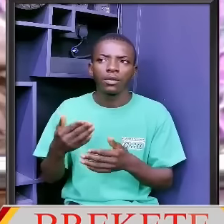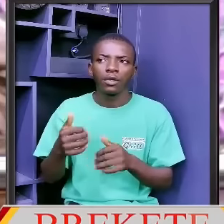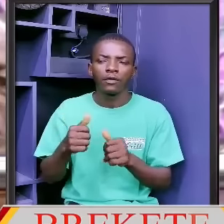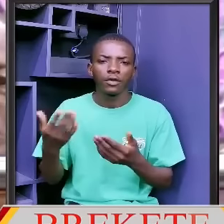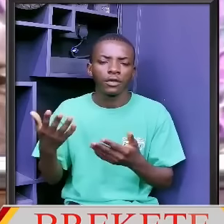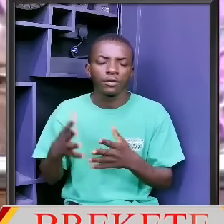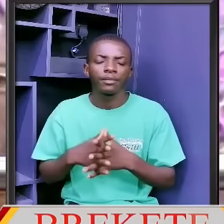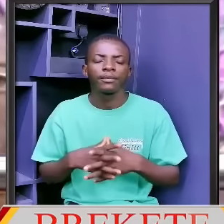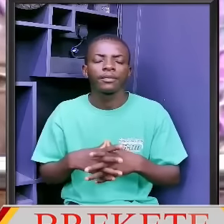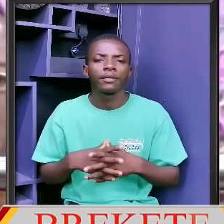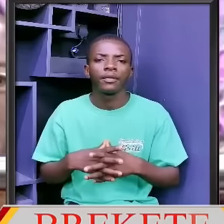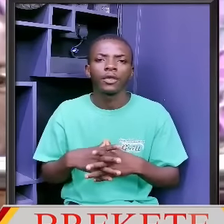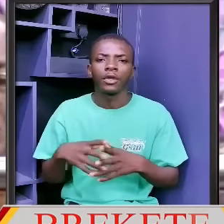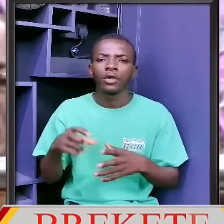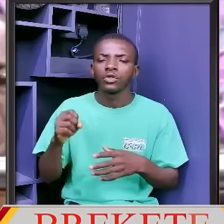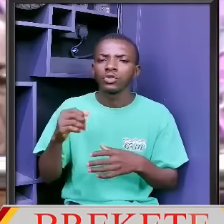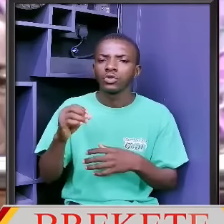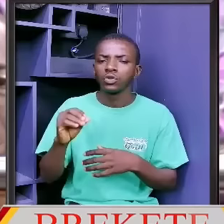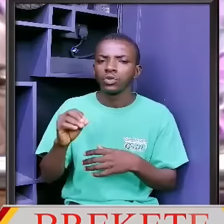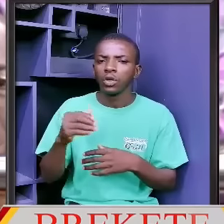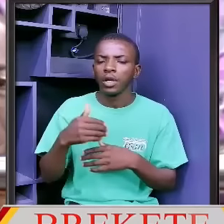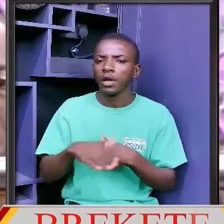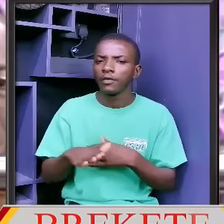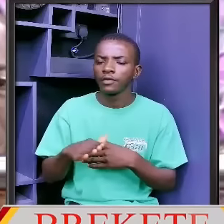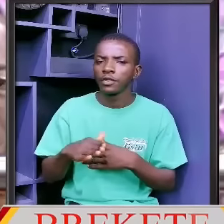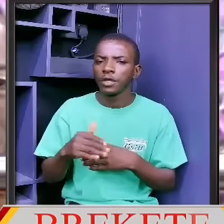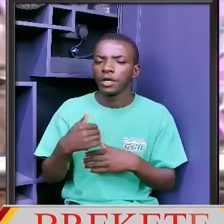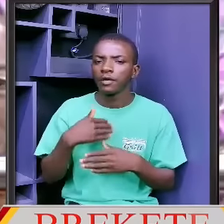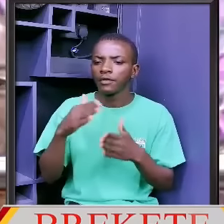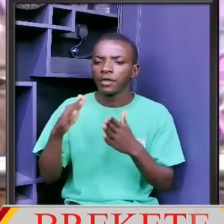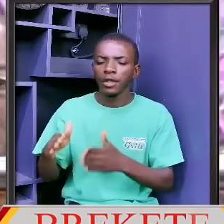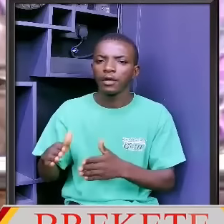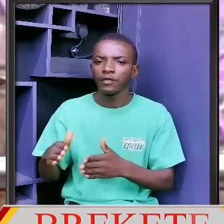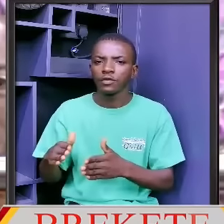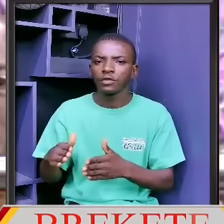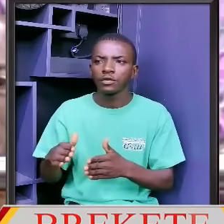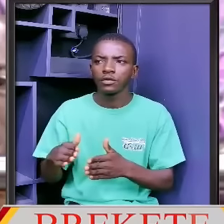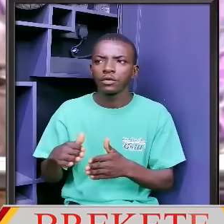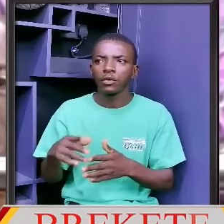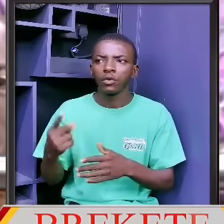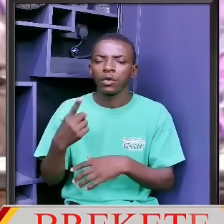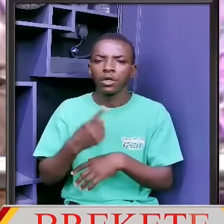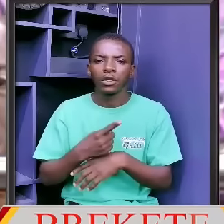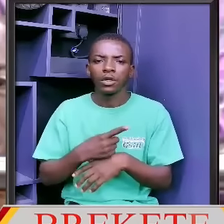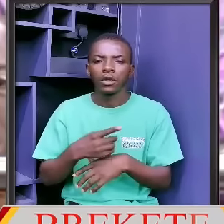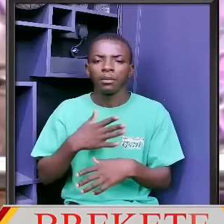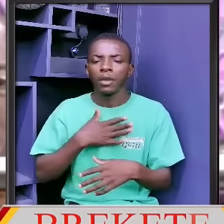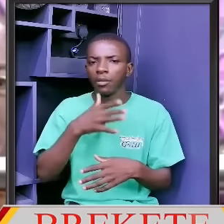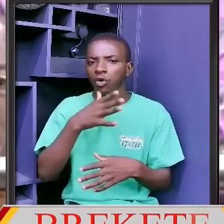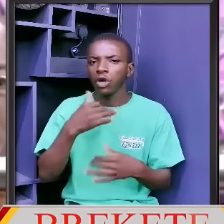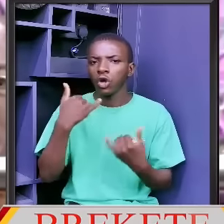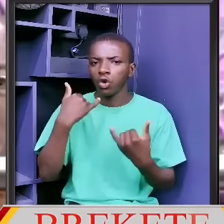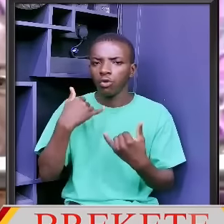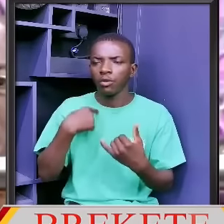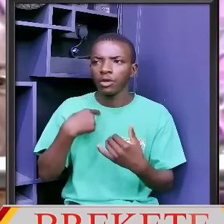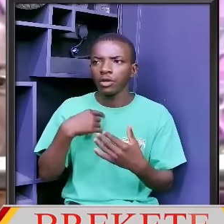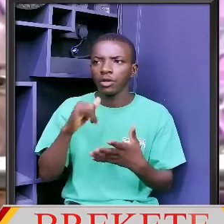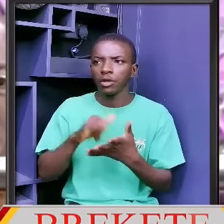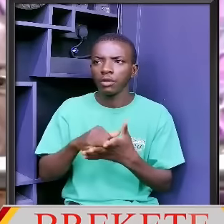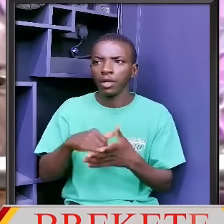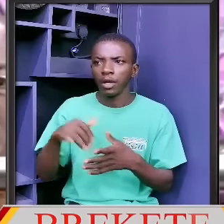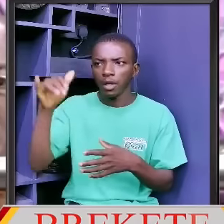them, everything. So after I have left, then one day my mother now called me. She said that my